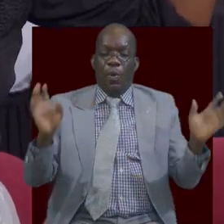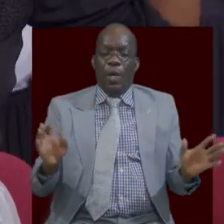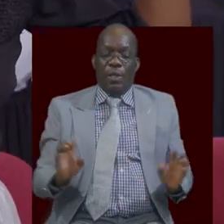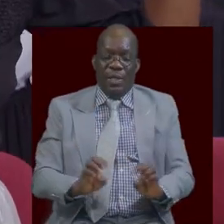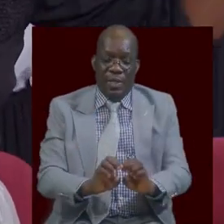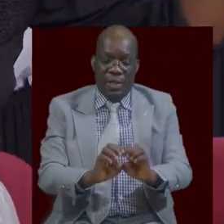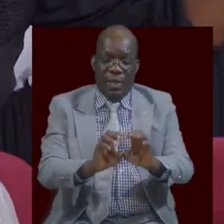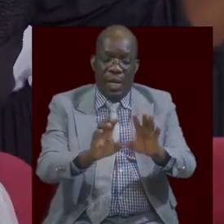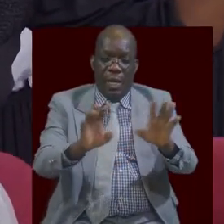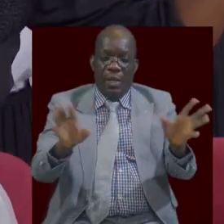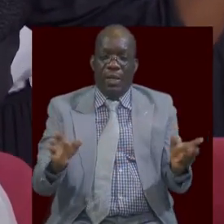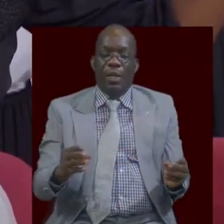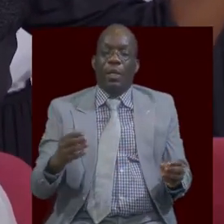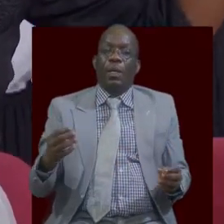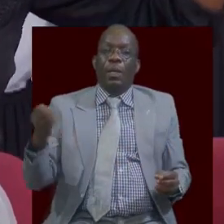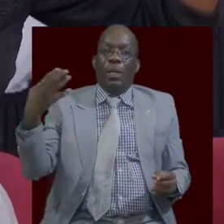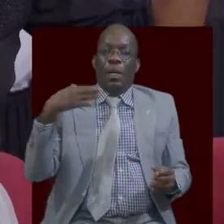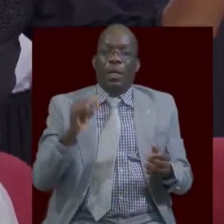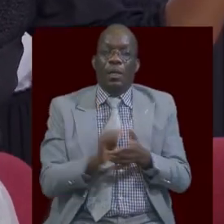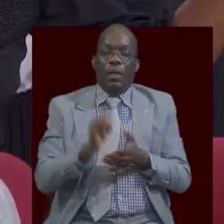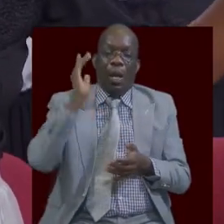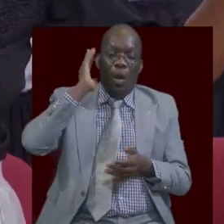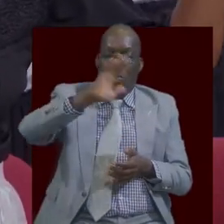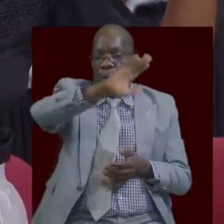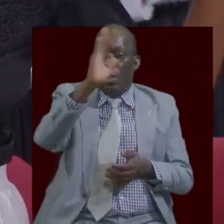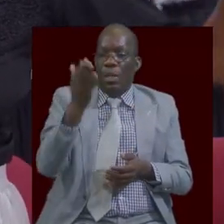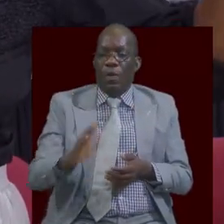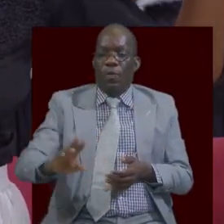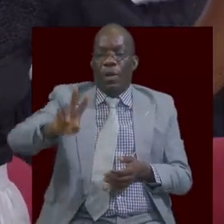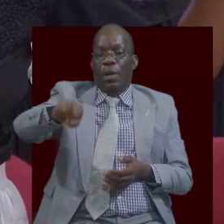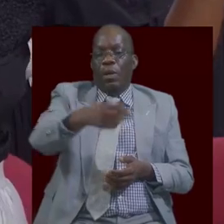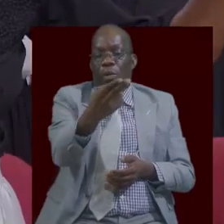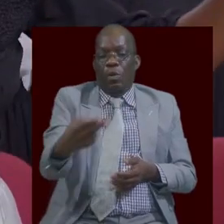life that will never expire.